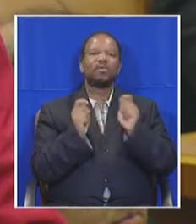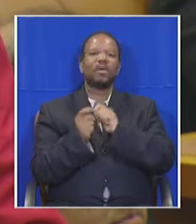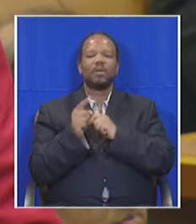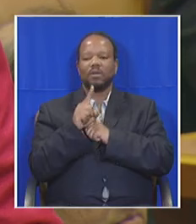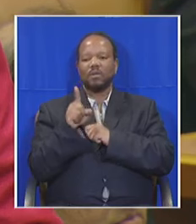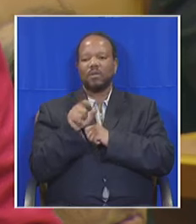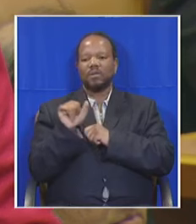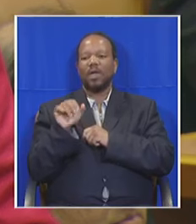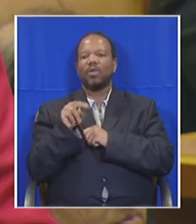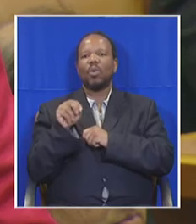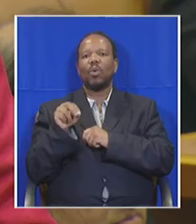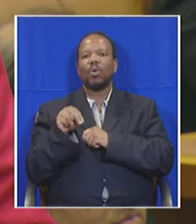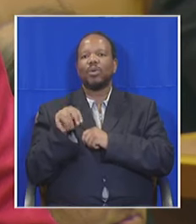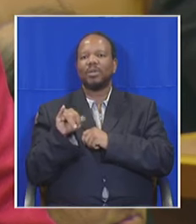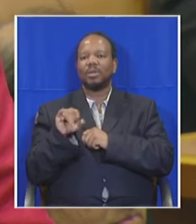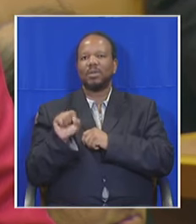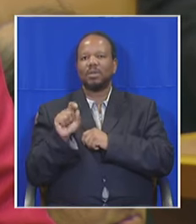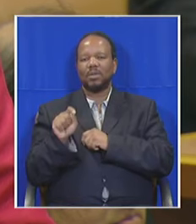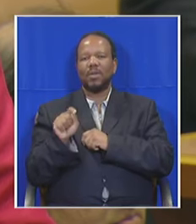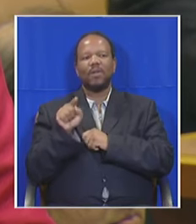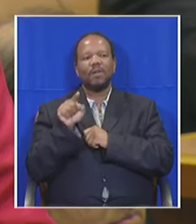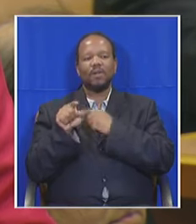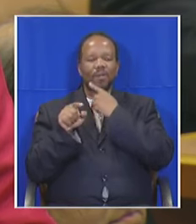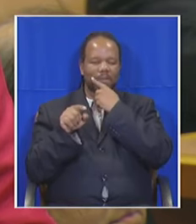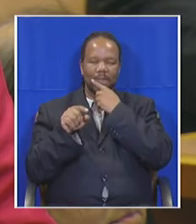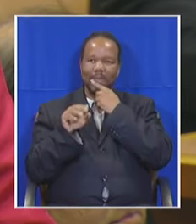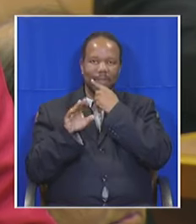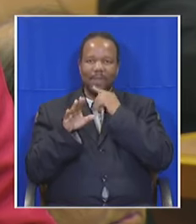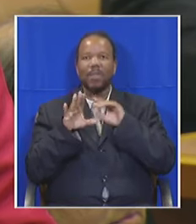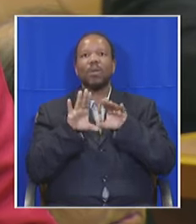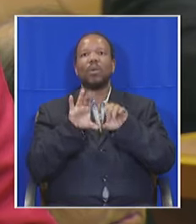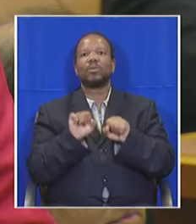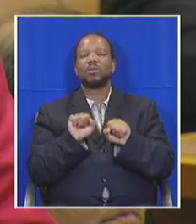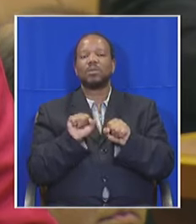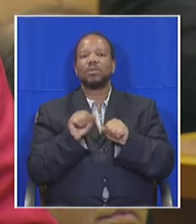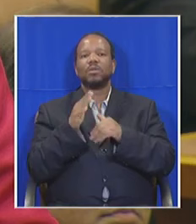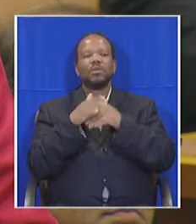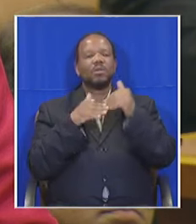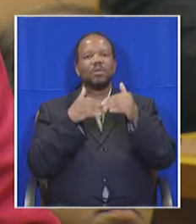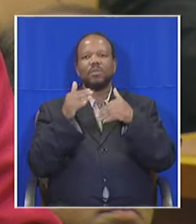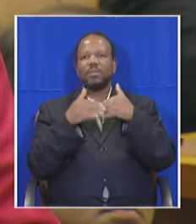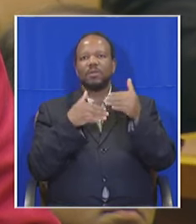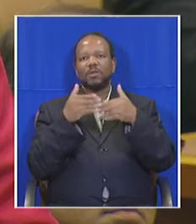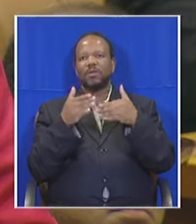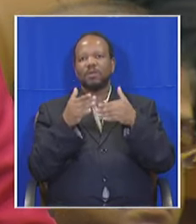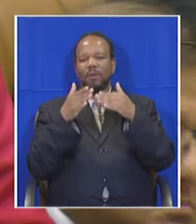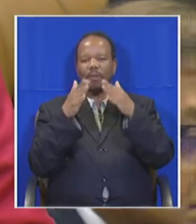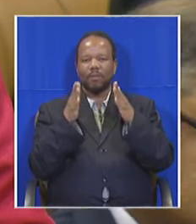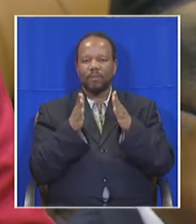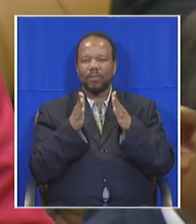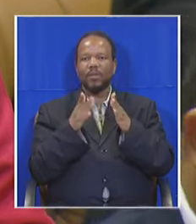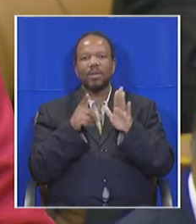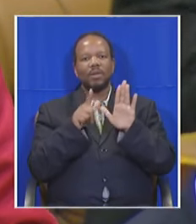state. Acknowledge that this colonial settler project has been built on the dispossession and expelling of over 7